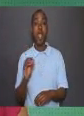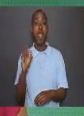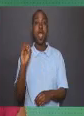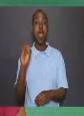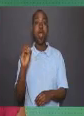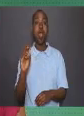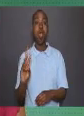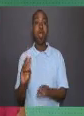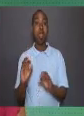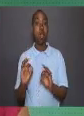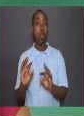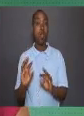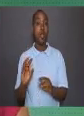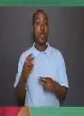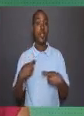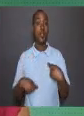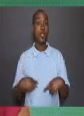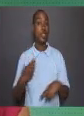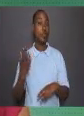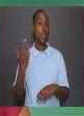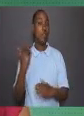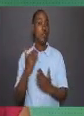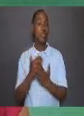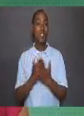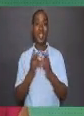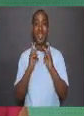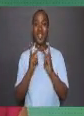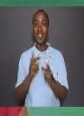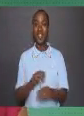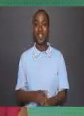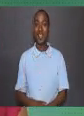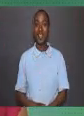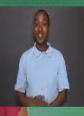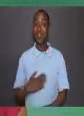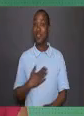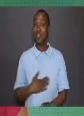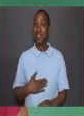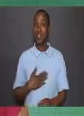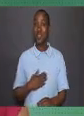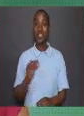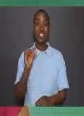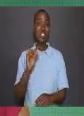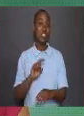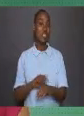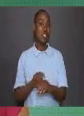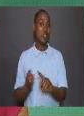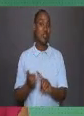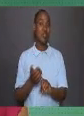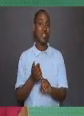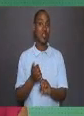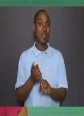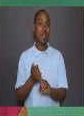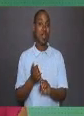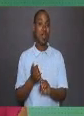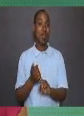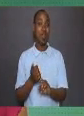respiration in our previous lesson. Please take a few minutes and